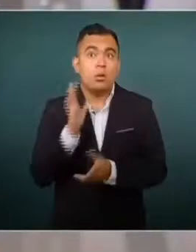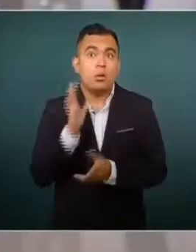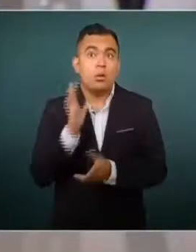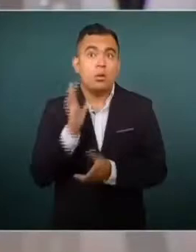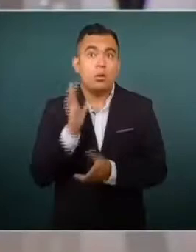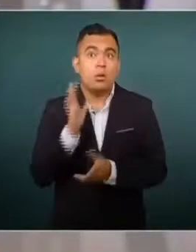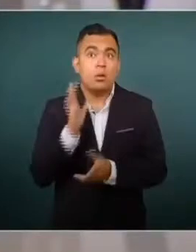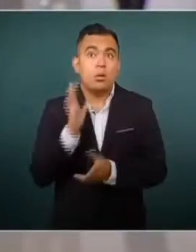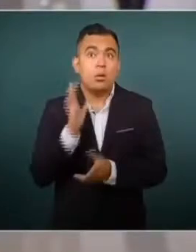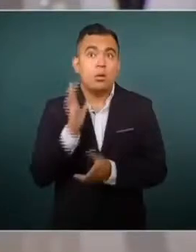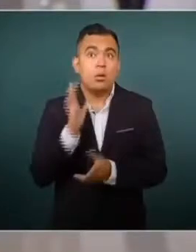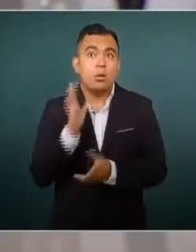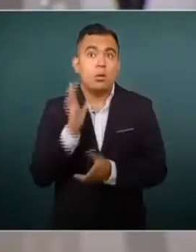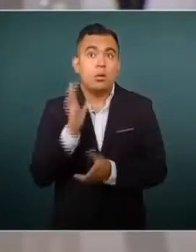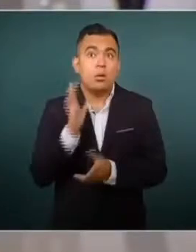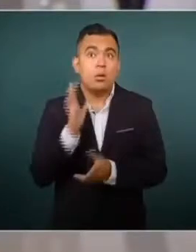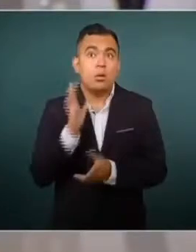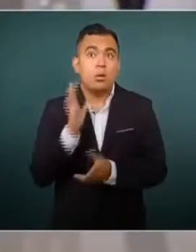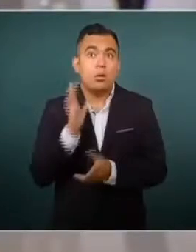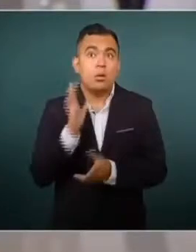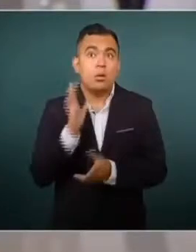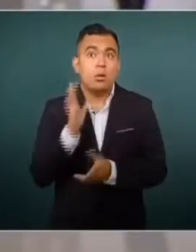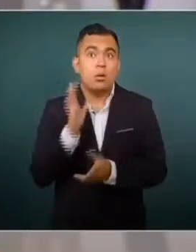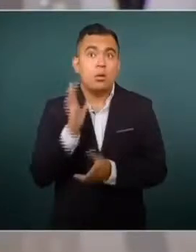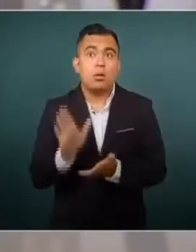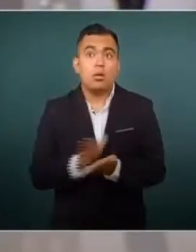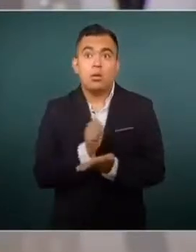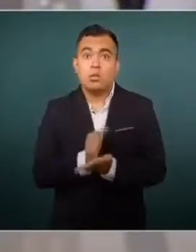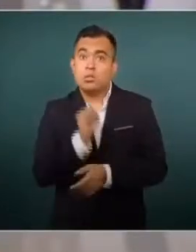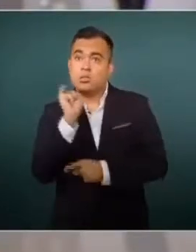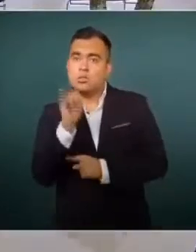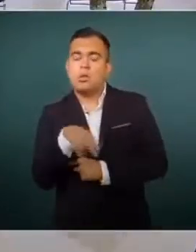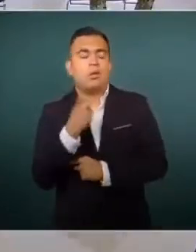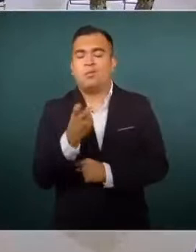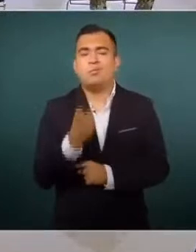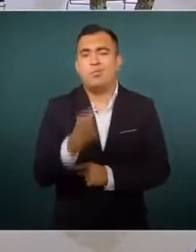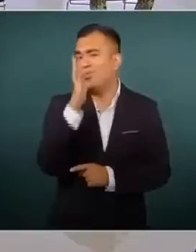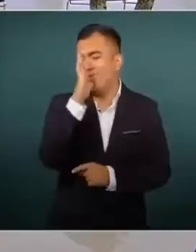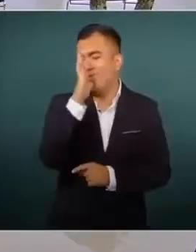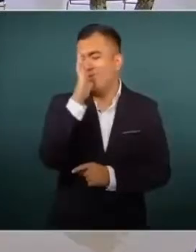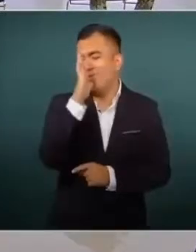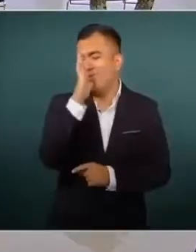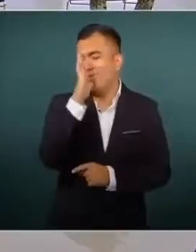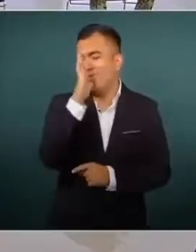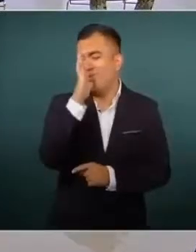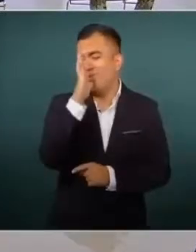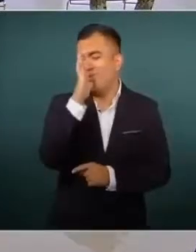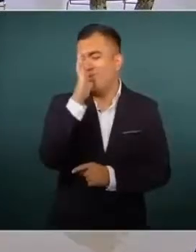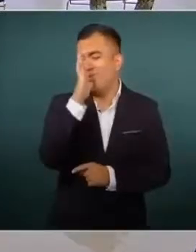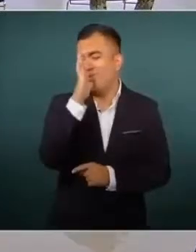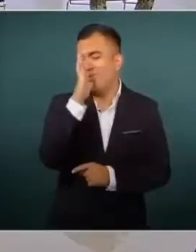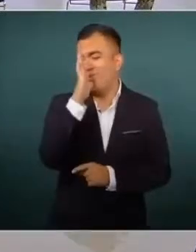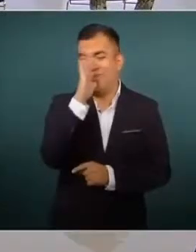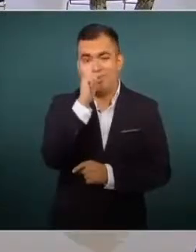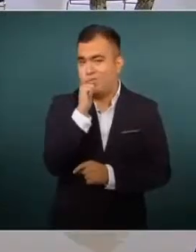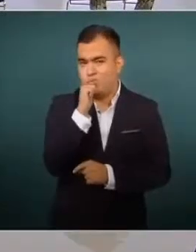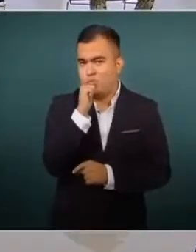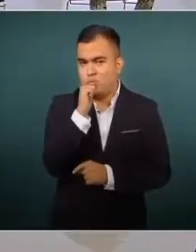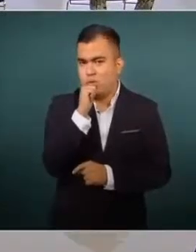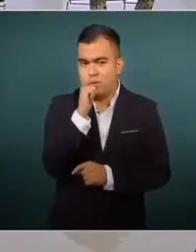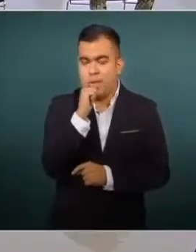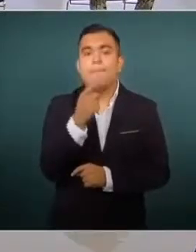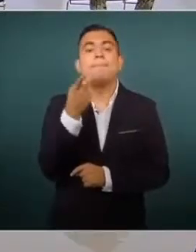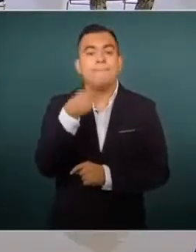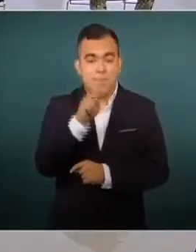get debt without the approval of Congress. It cannot be done. Pero lo más importante But what is most important, es